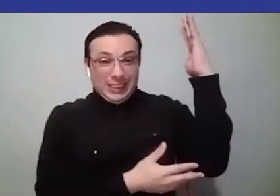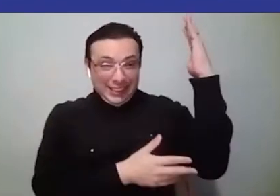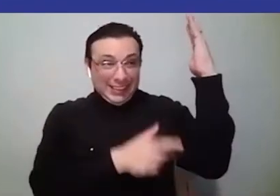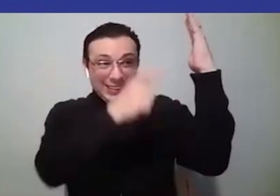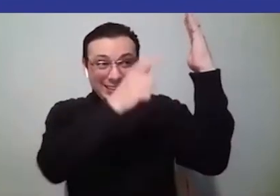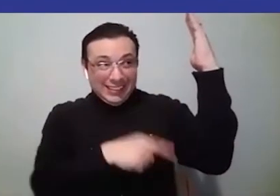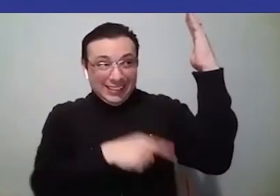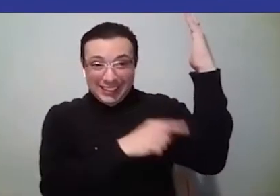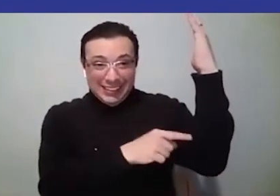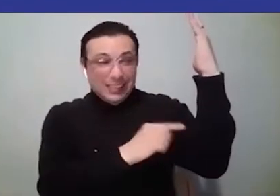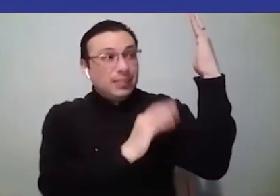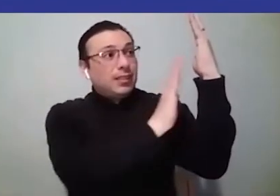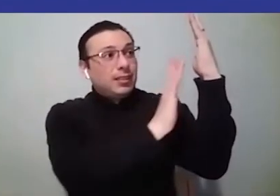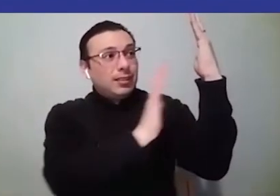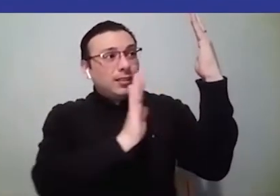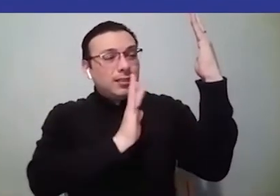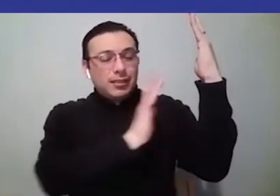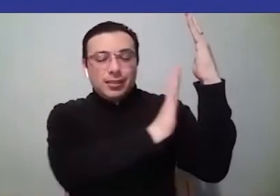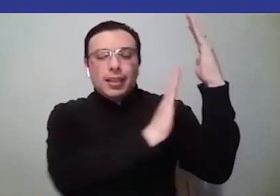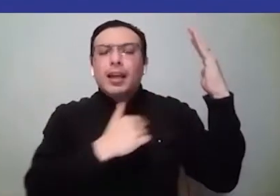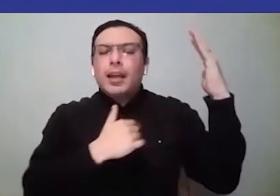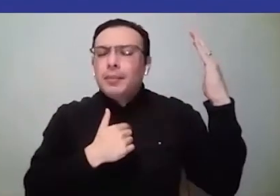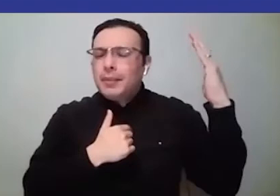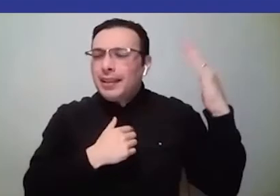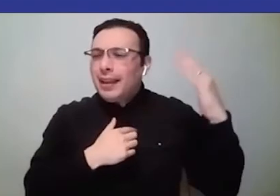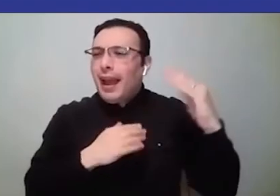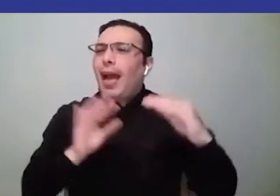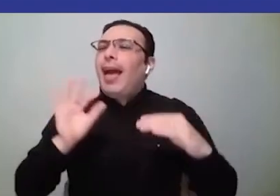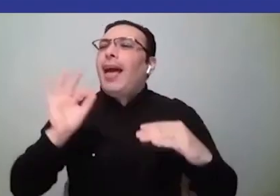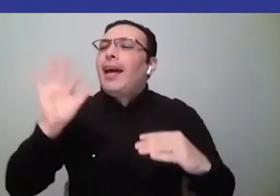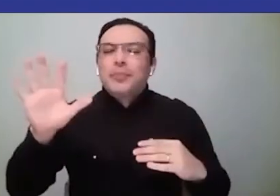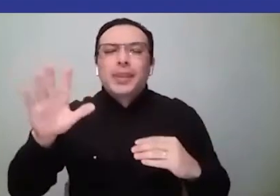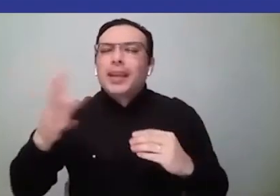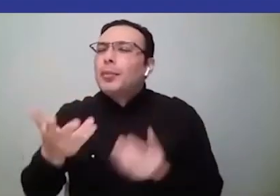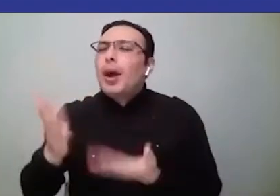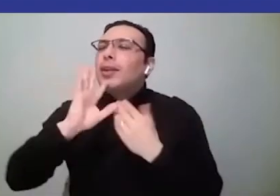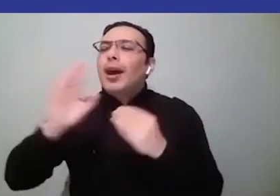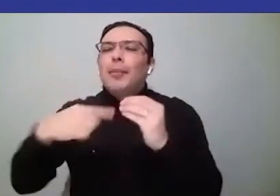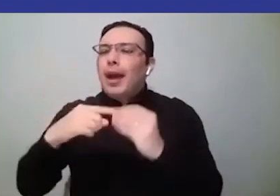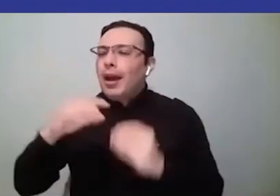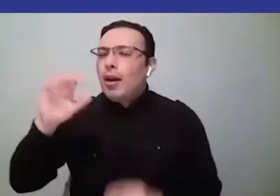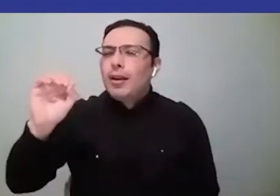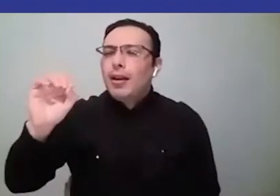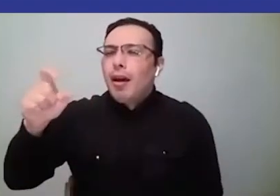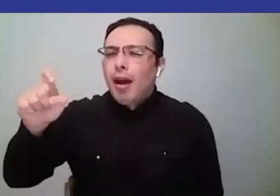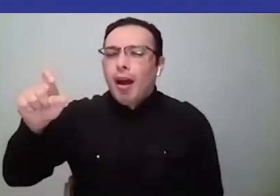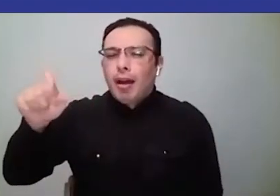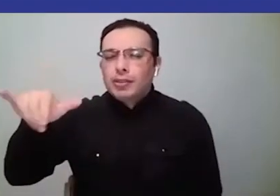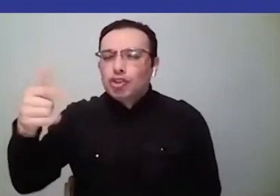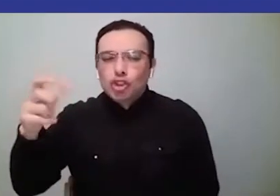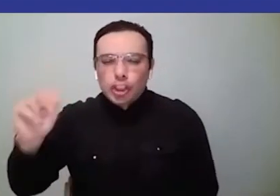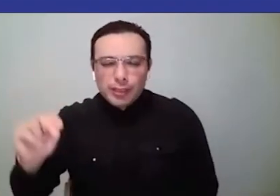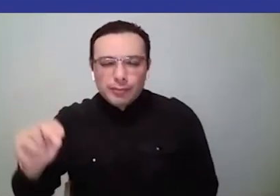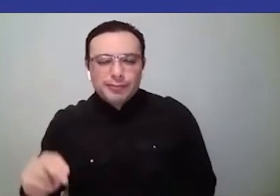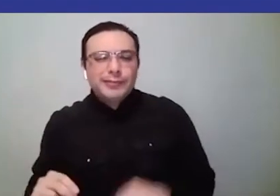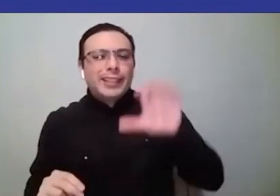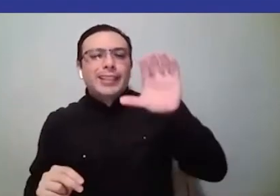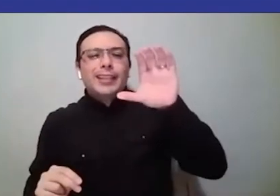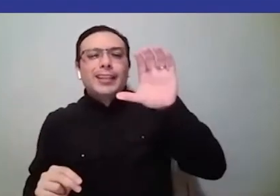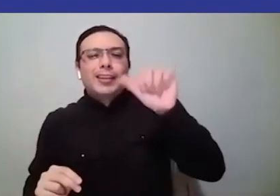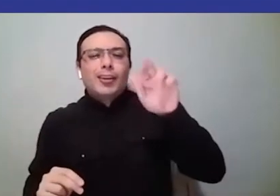oh wait, do trees, we're talking about oxygen and carbon dioxide and this cycle. And then Joseph, I think,